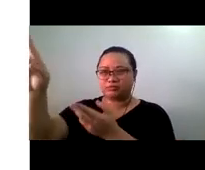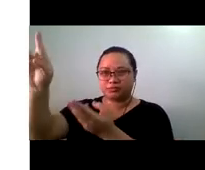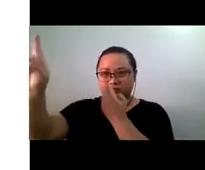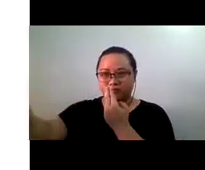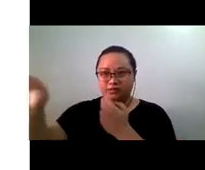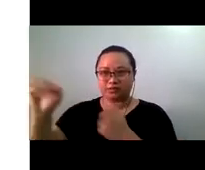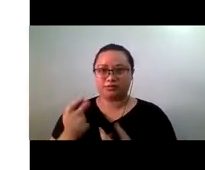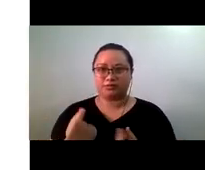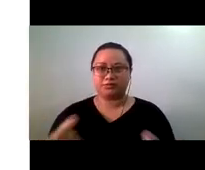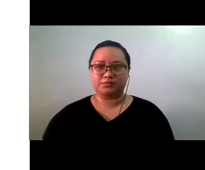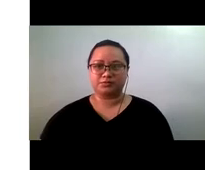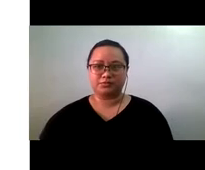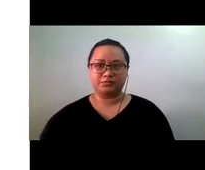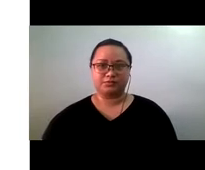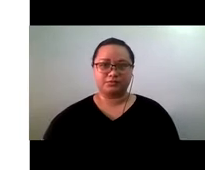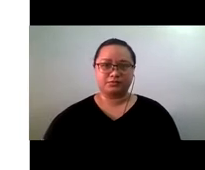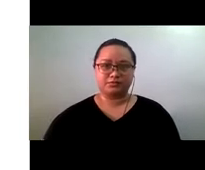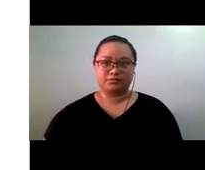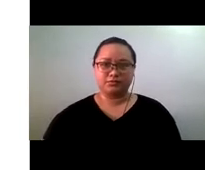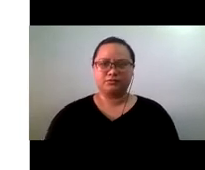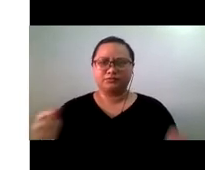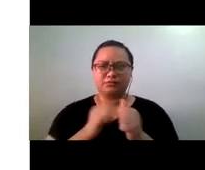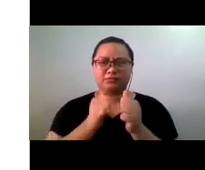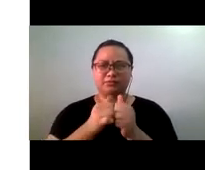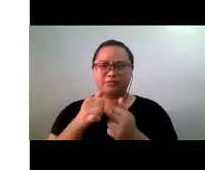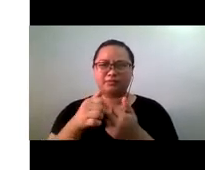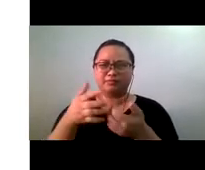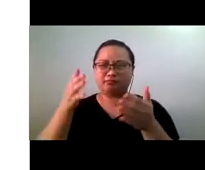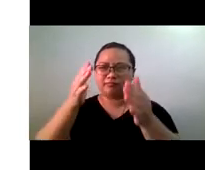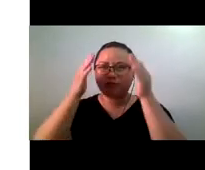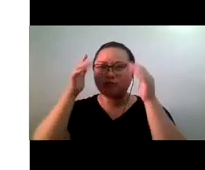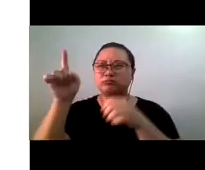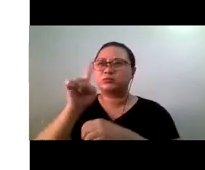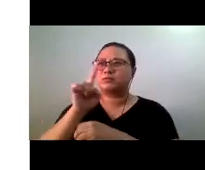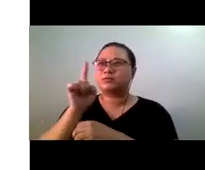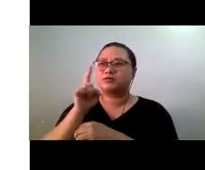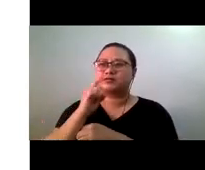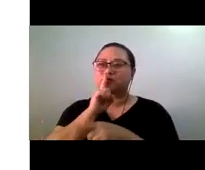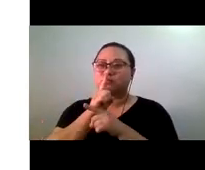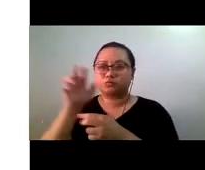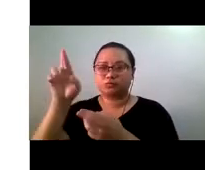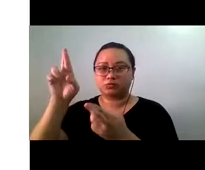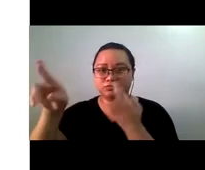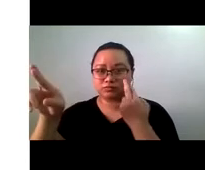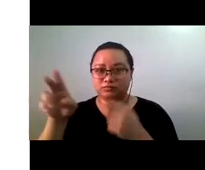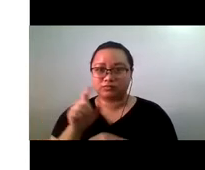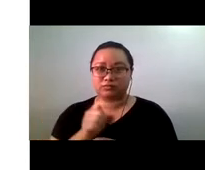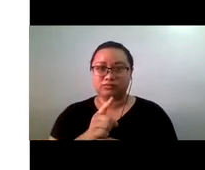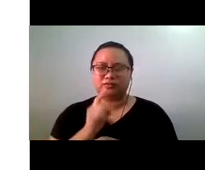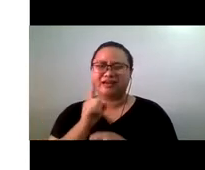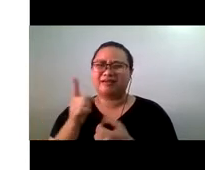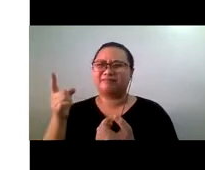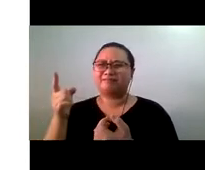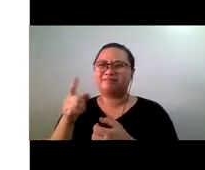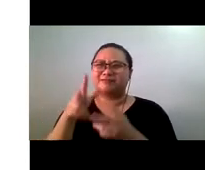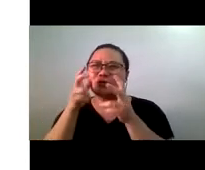focus on respecting people, then listening, deeply listening to someone, is one way that